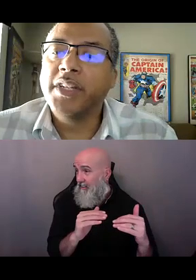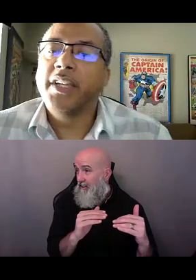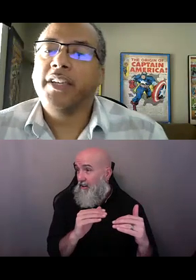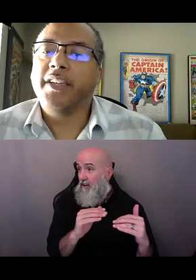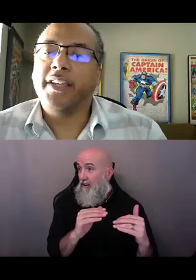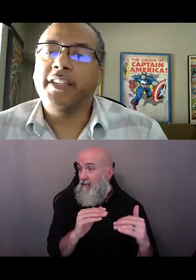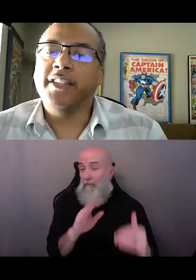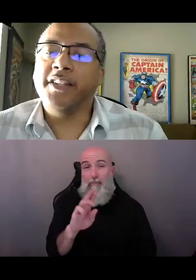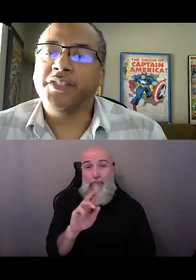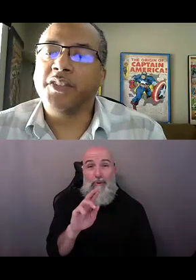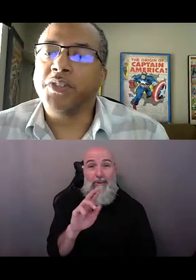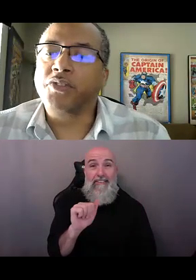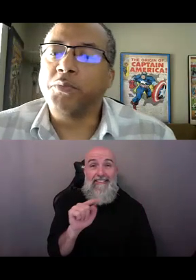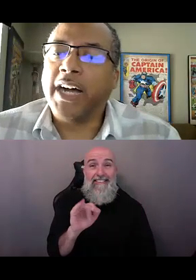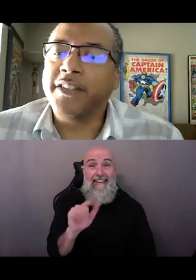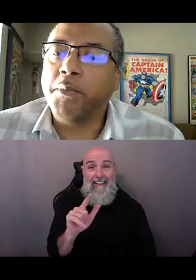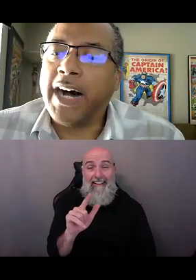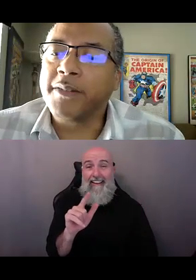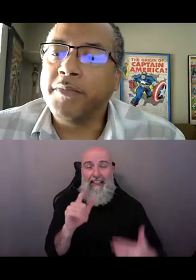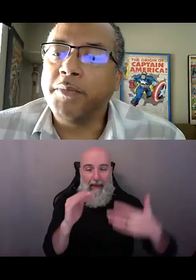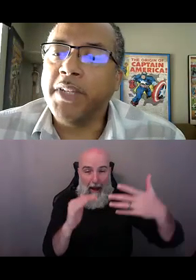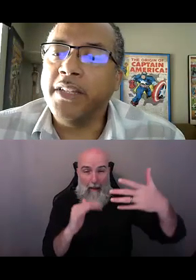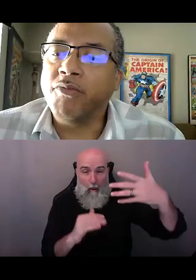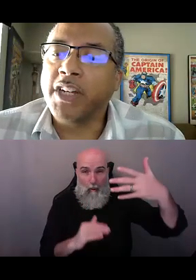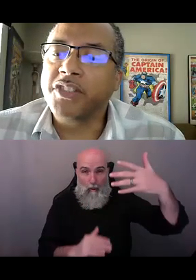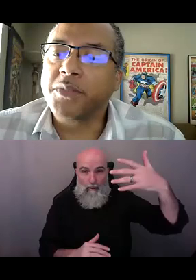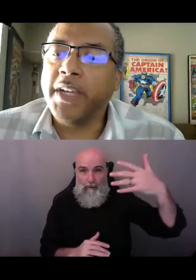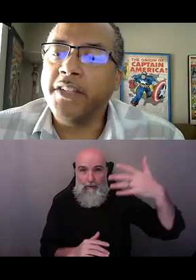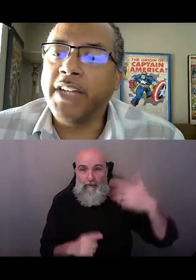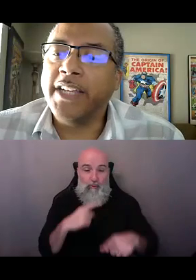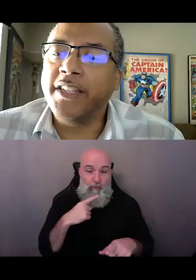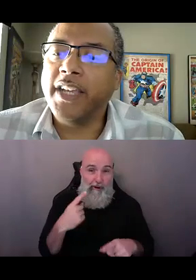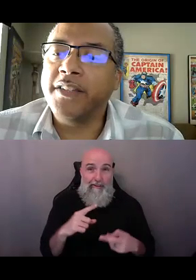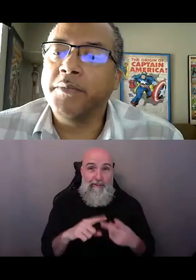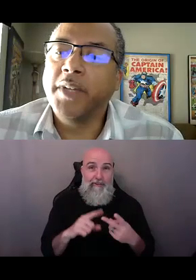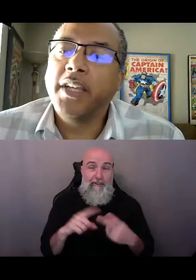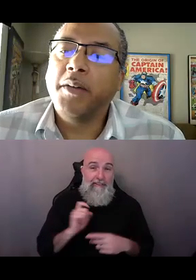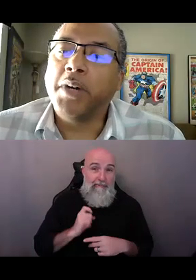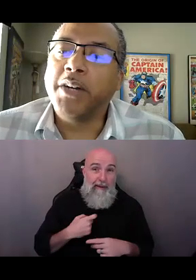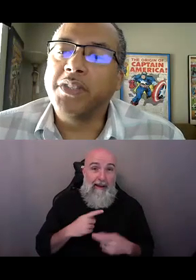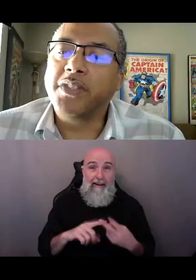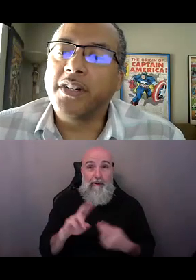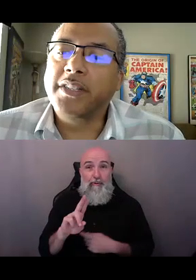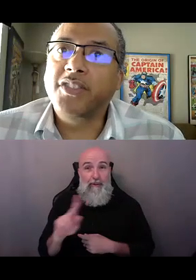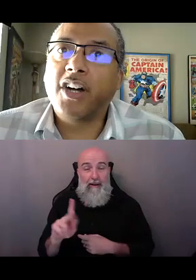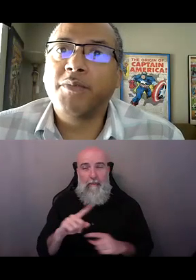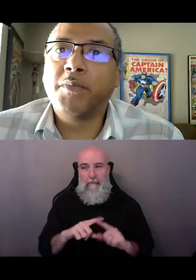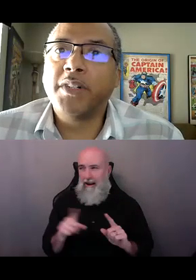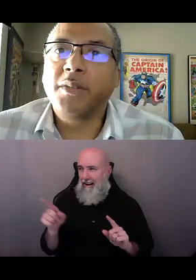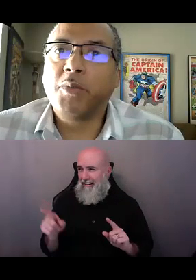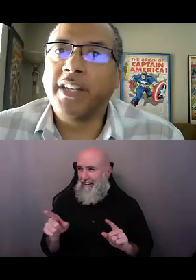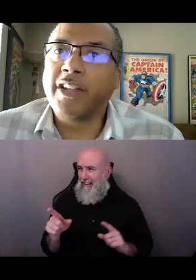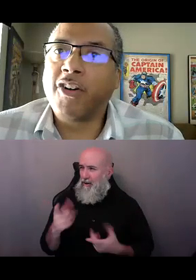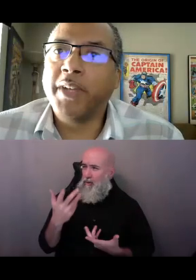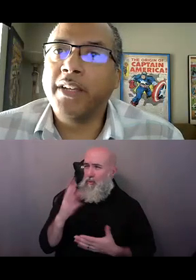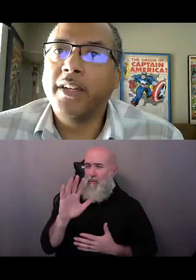Brazil. And then there's other ones grouped down at the bottom, being Russia, Spain, United Kingdom. But what's sort of